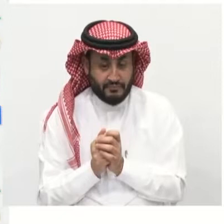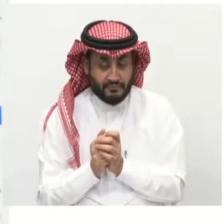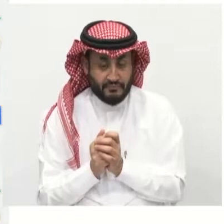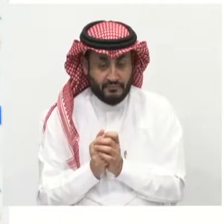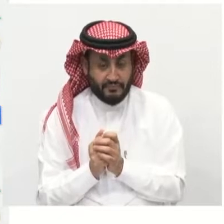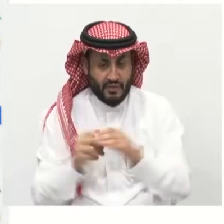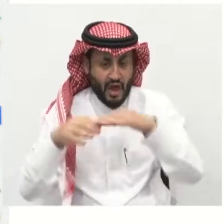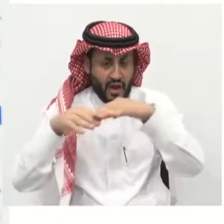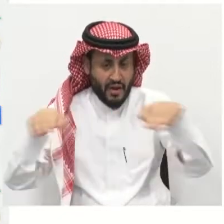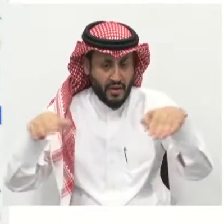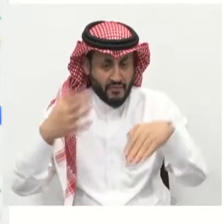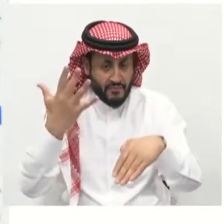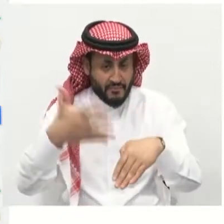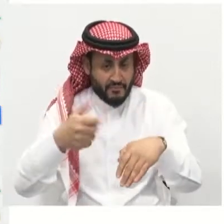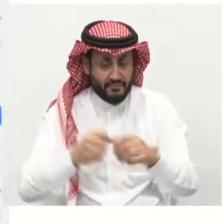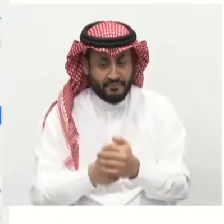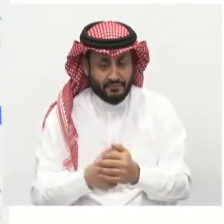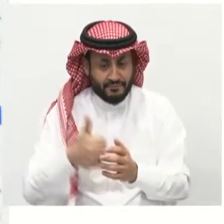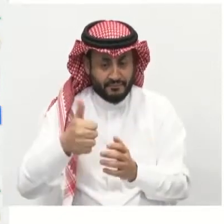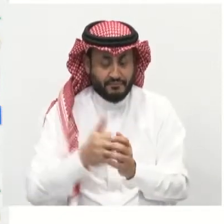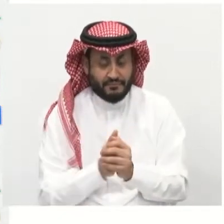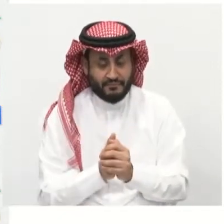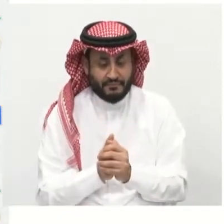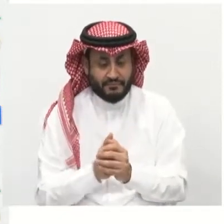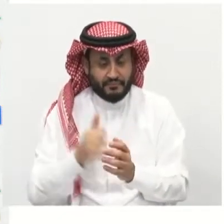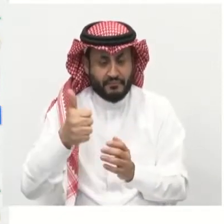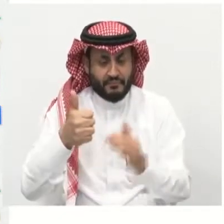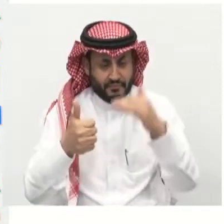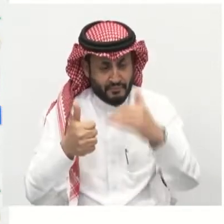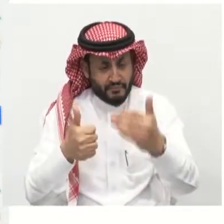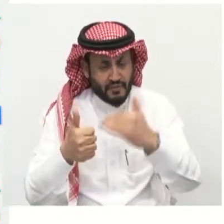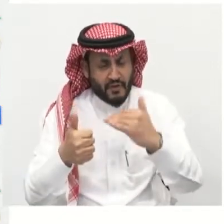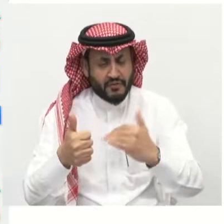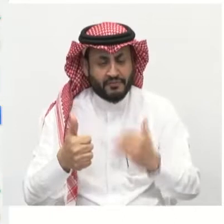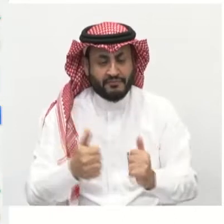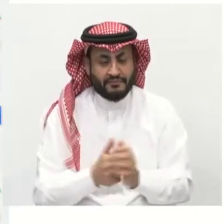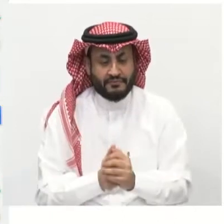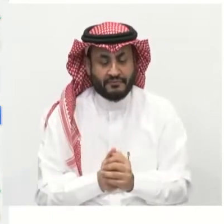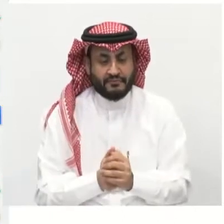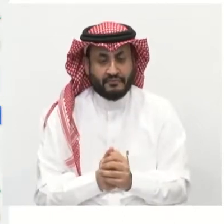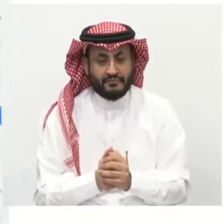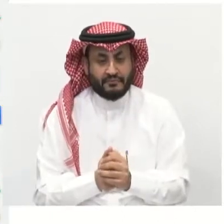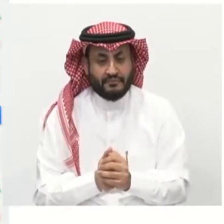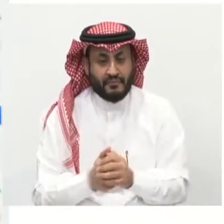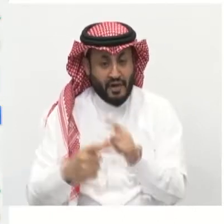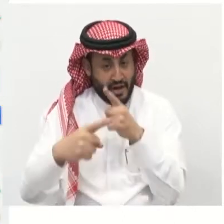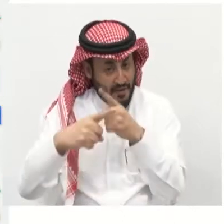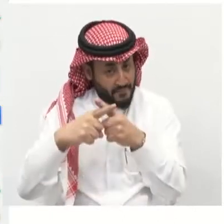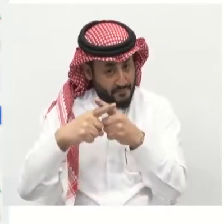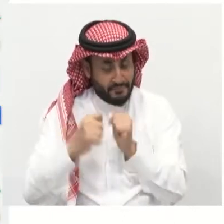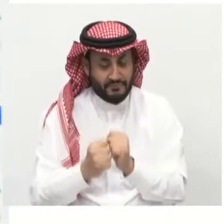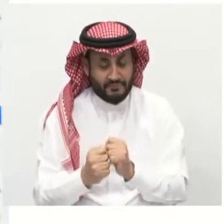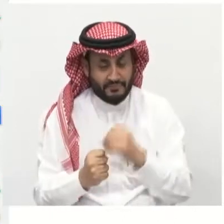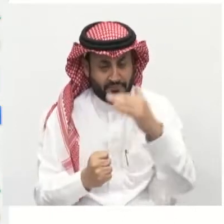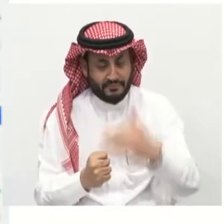1, 2, 3, 4, 5, 6, 7, 8, 9, 10. Which means that we have 10 here, and we have 10 here, and we have 10 here, right?